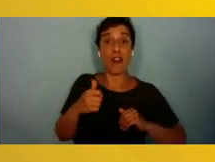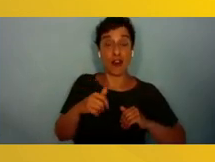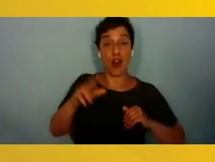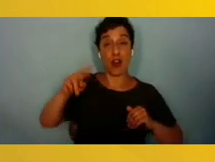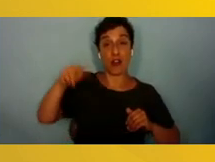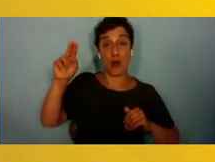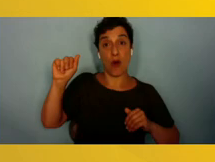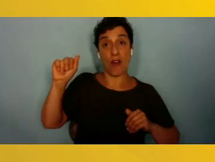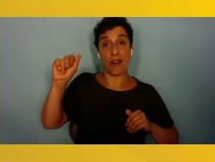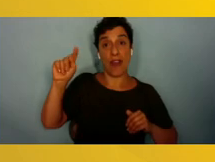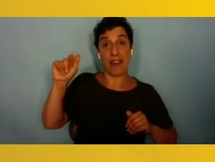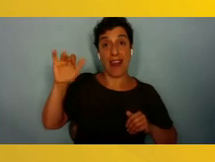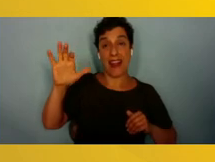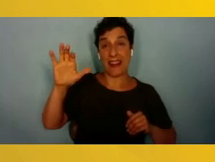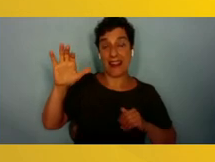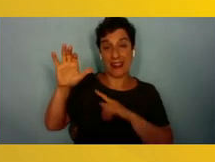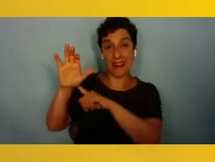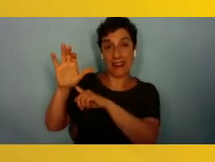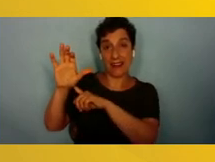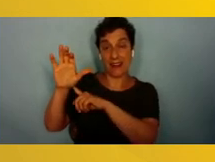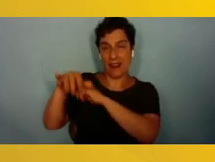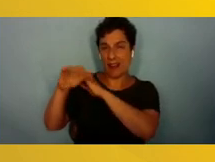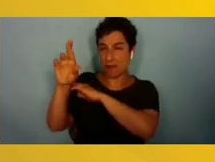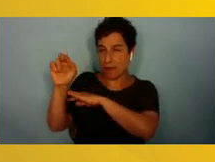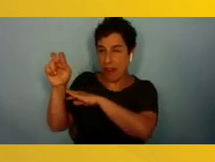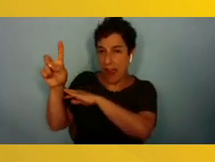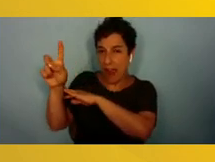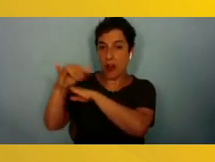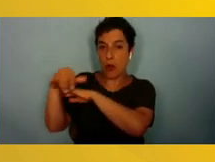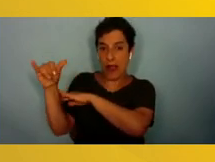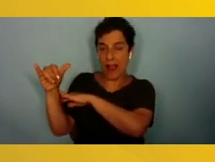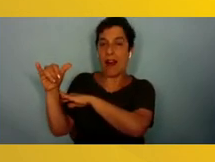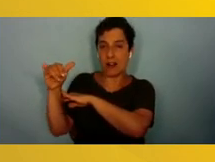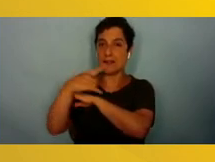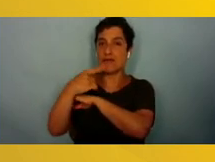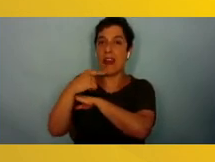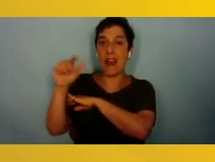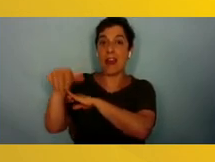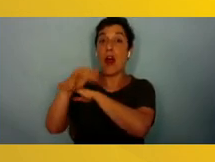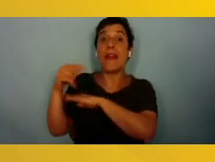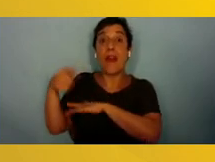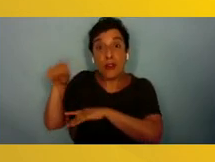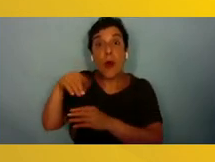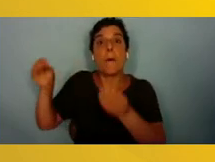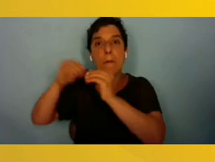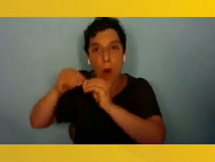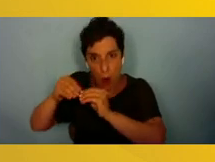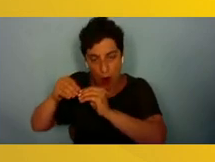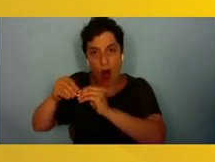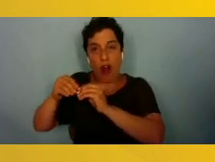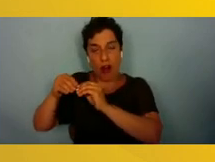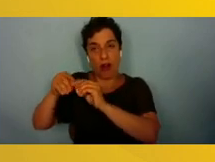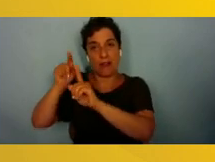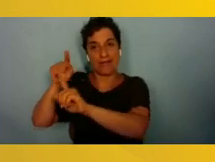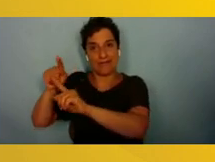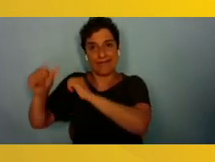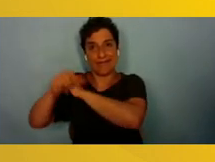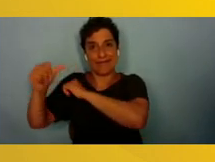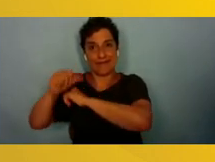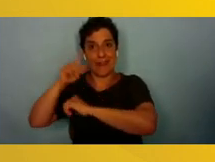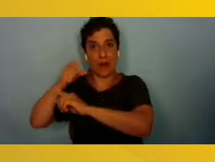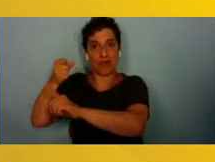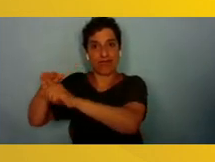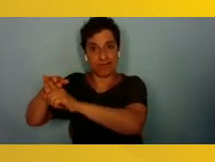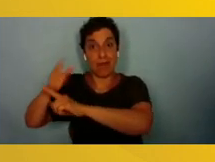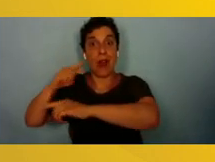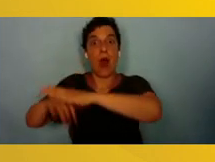whales are more at risk, for example, vessel strikes. On the West Coast, humpback